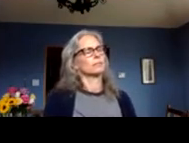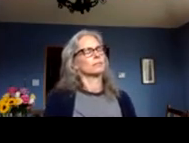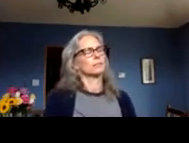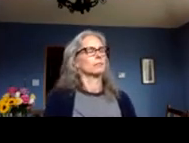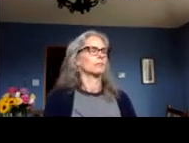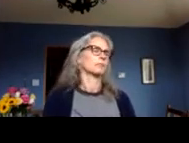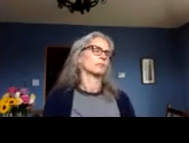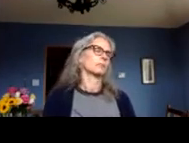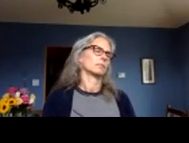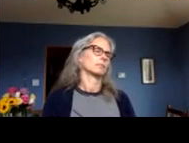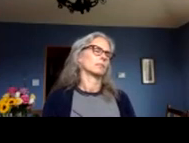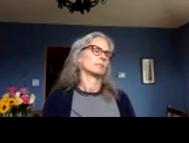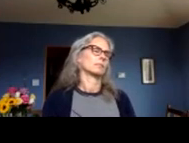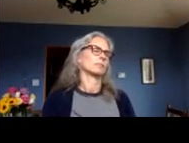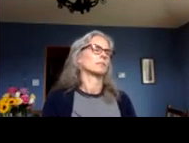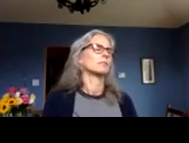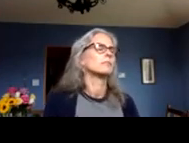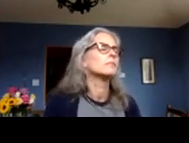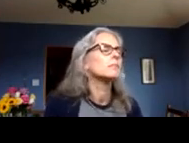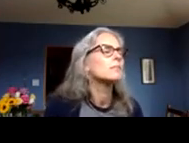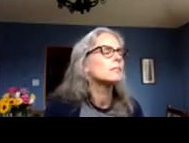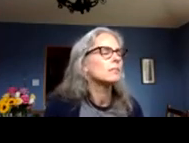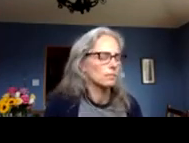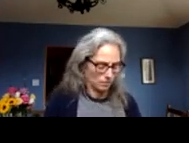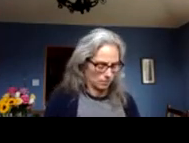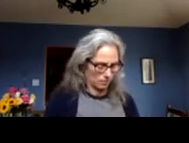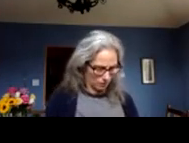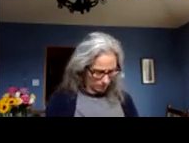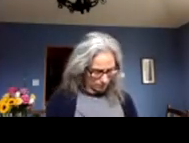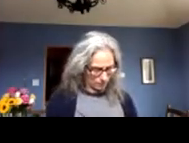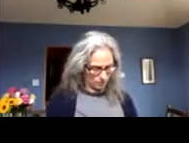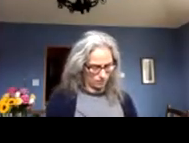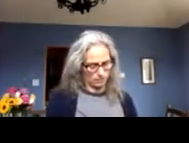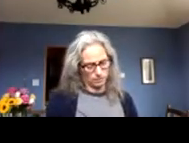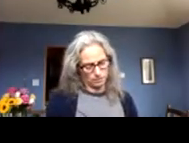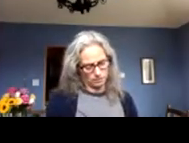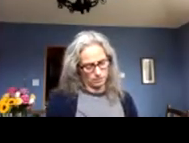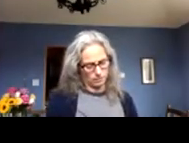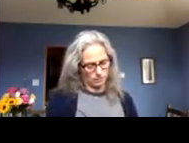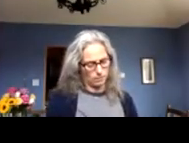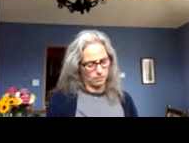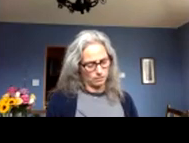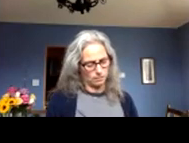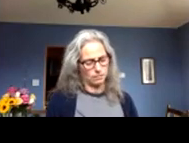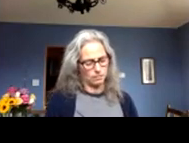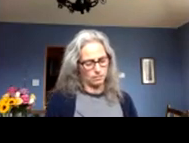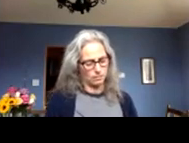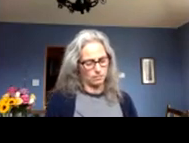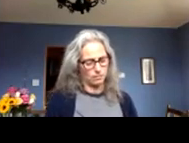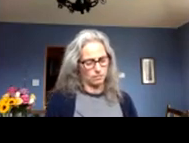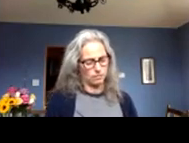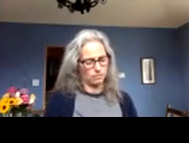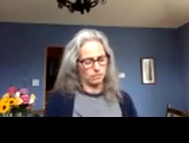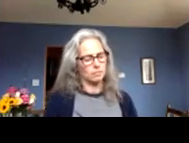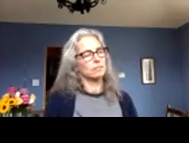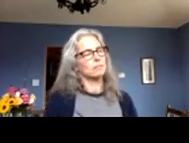because there's nothing really to see or do. But this is slide 19, and this again is part of that third norm. Take what you can today and come back for